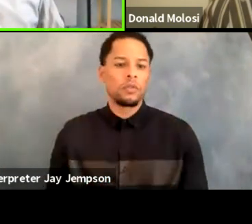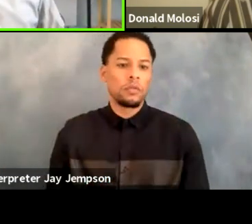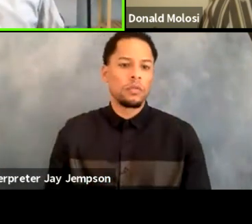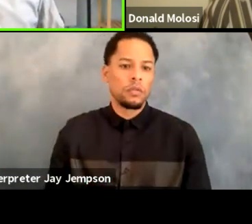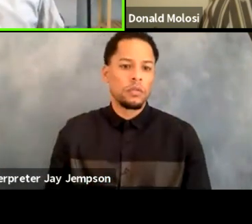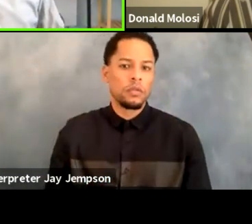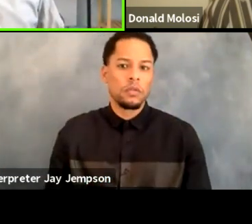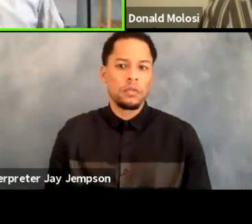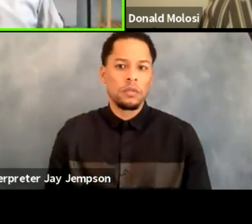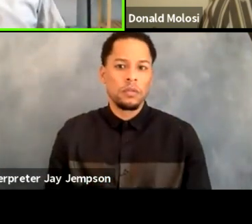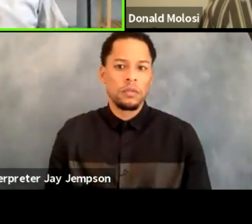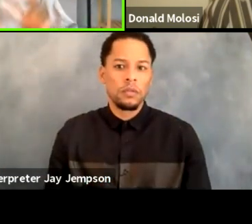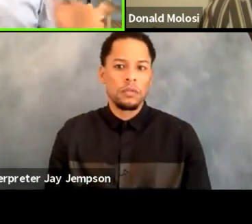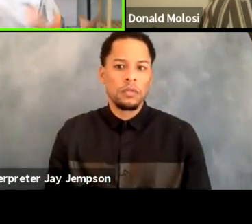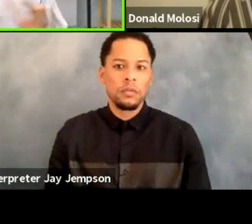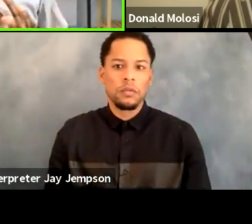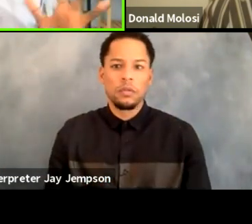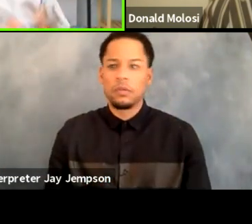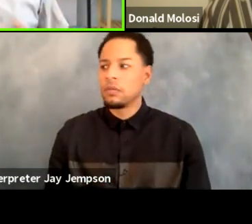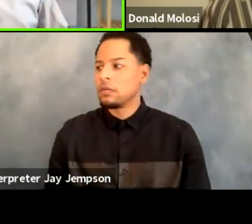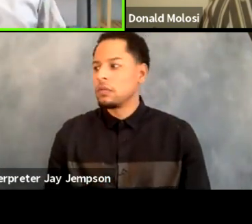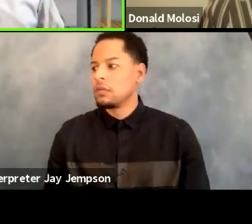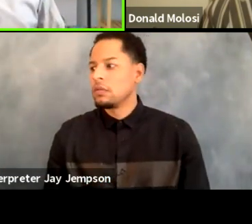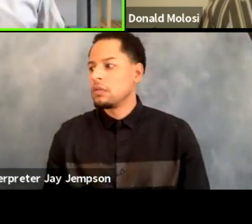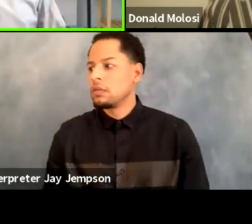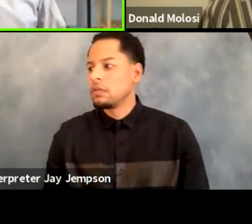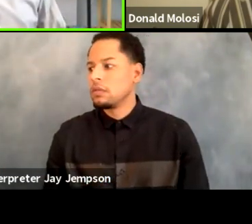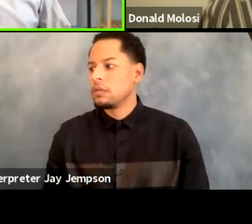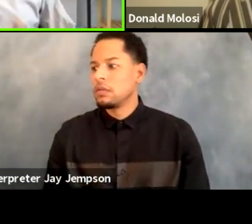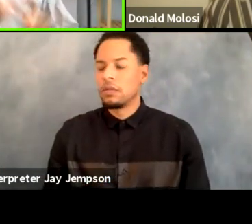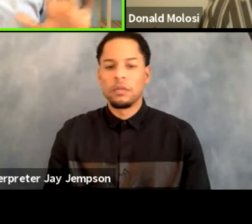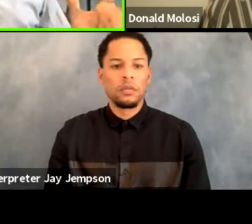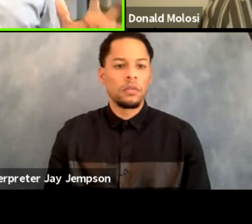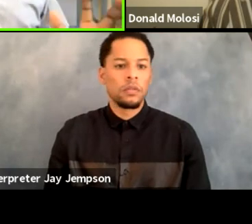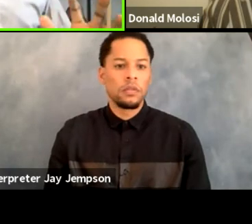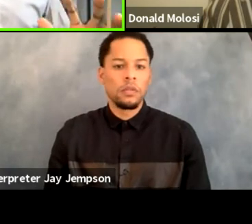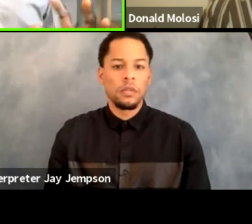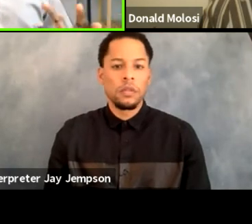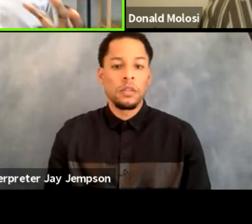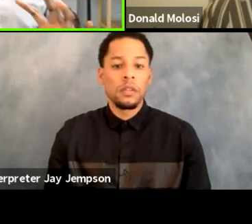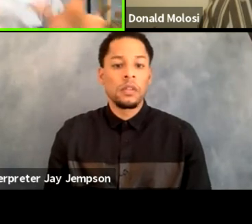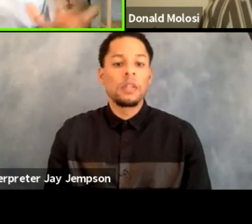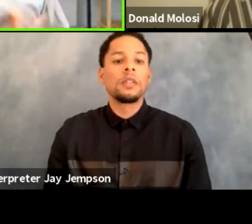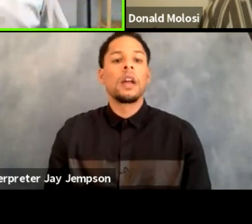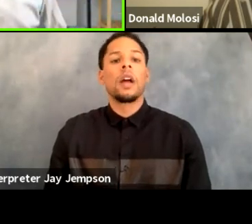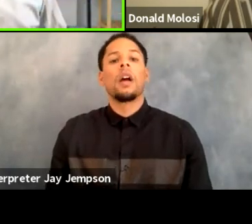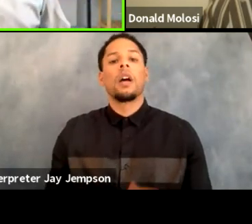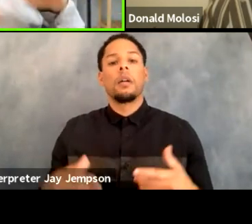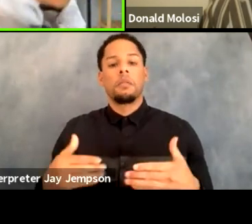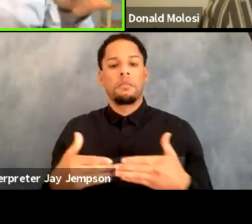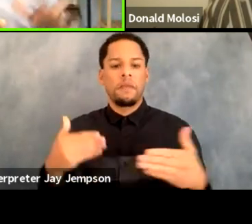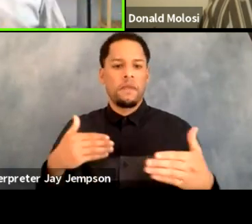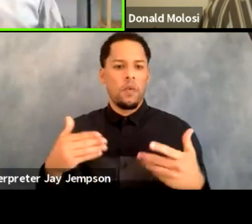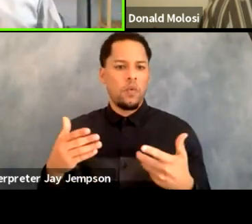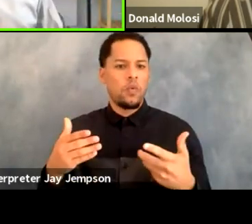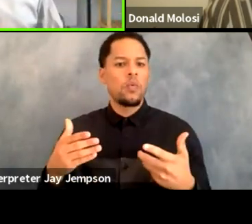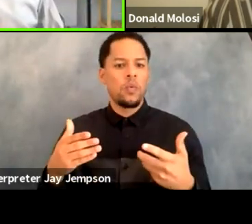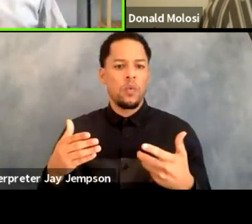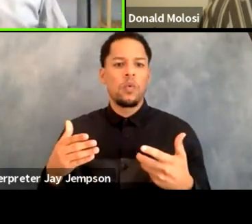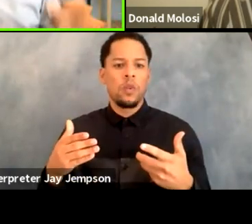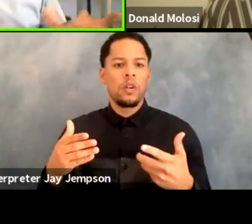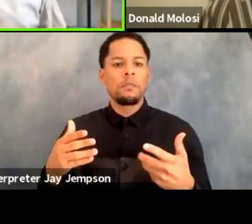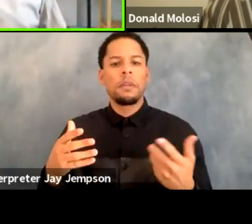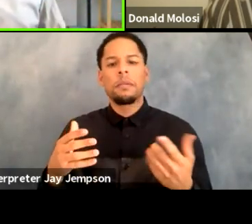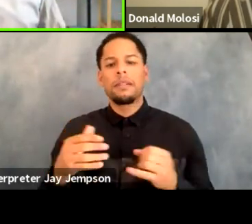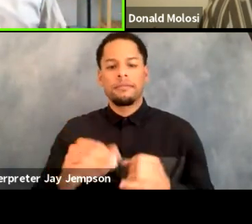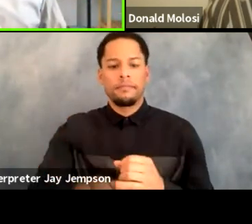today, before I do my final spiel, ideal last thought from three of you, you know, in 30 seconds that you